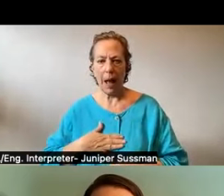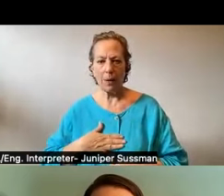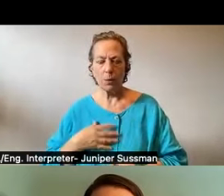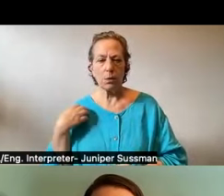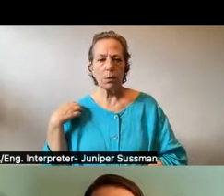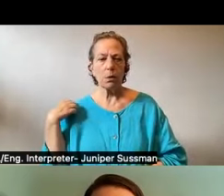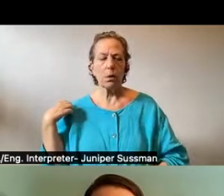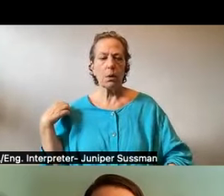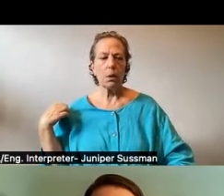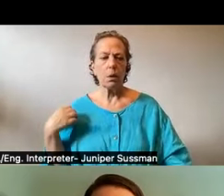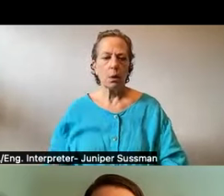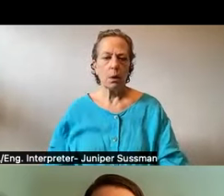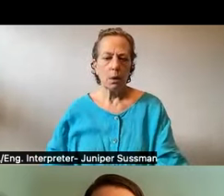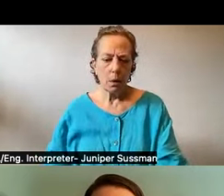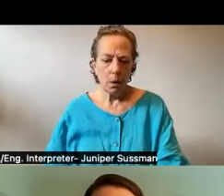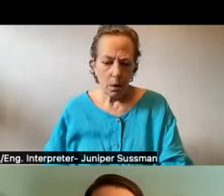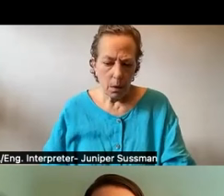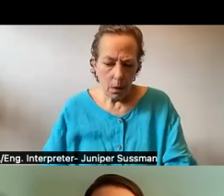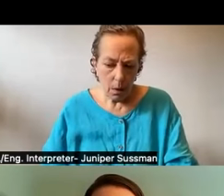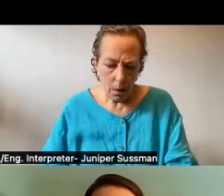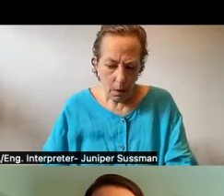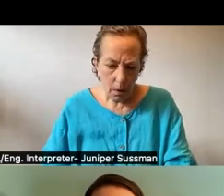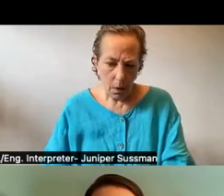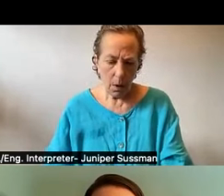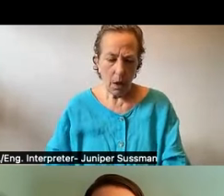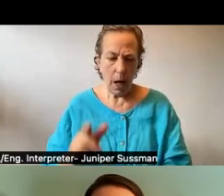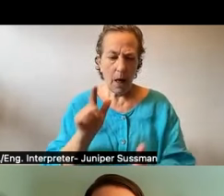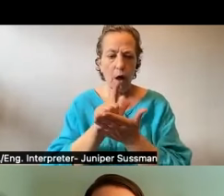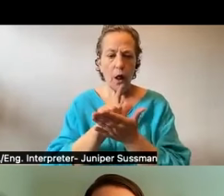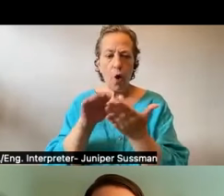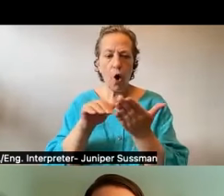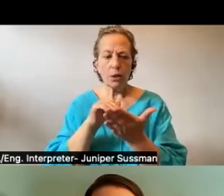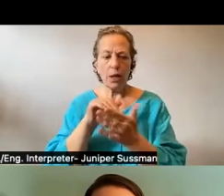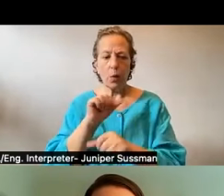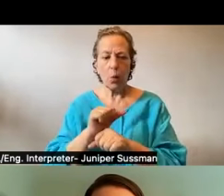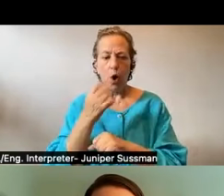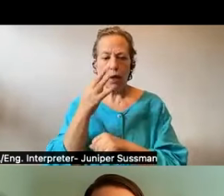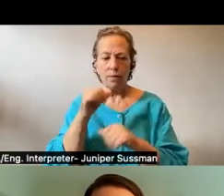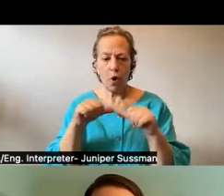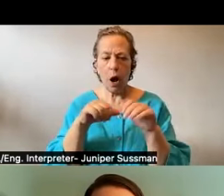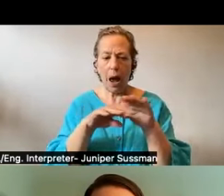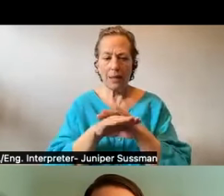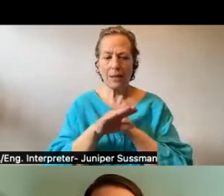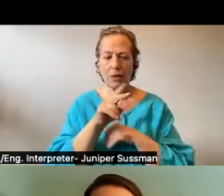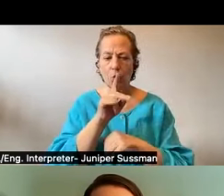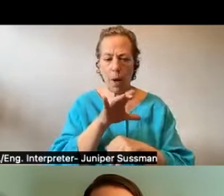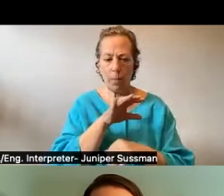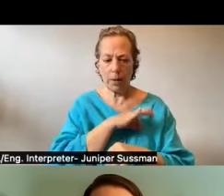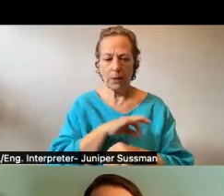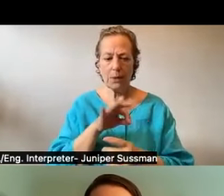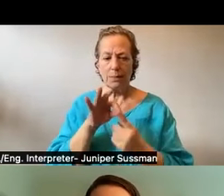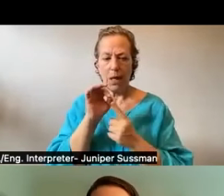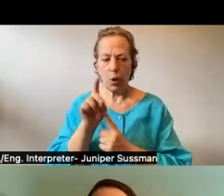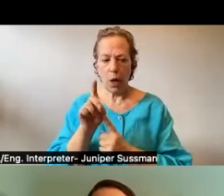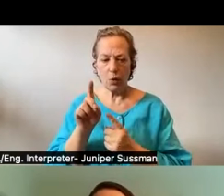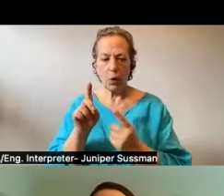at Children's Law Center, we work primarily in 4 areas: access to public benefits, special